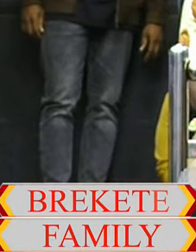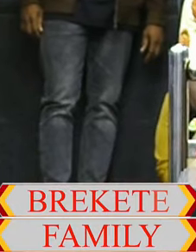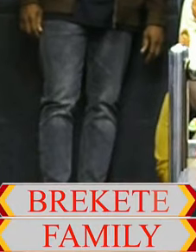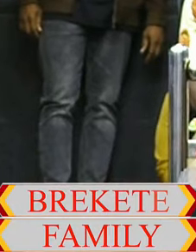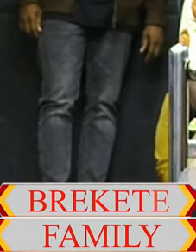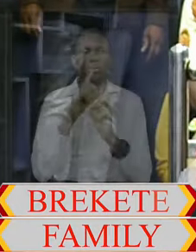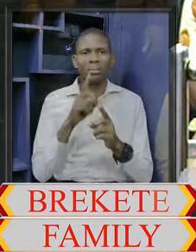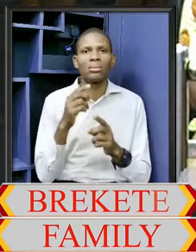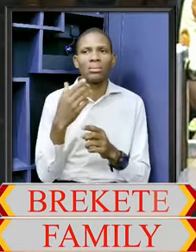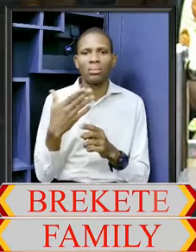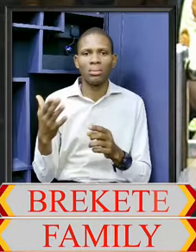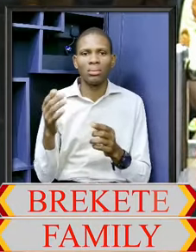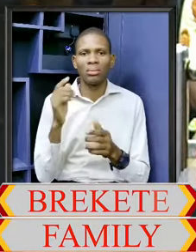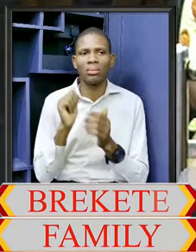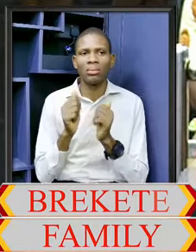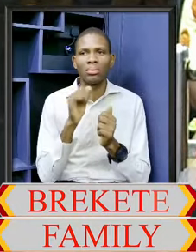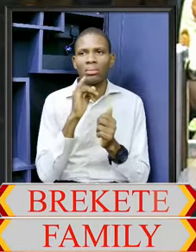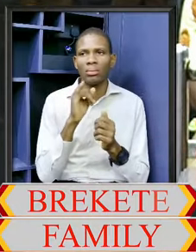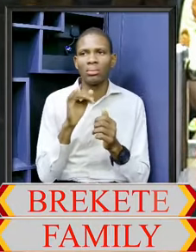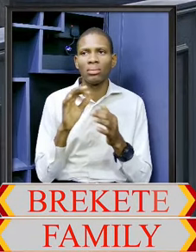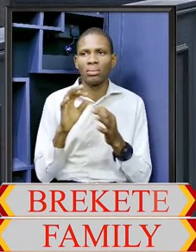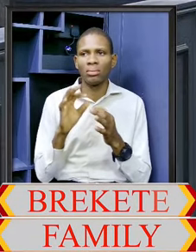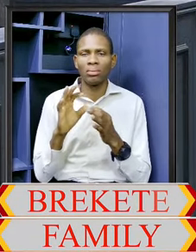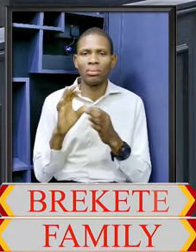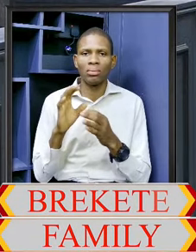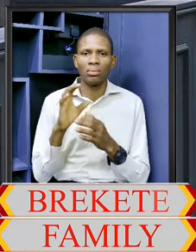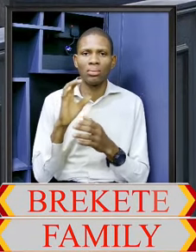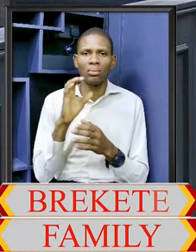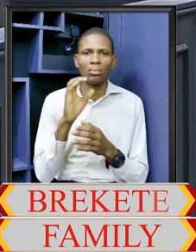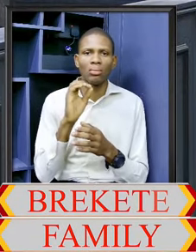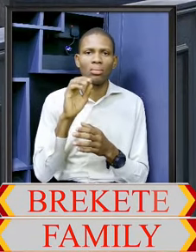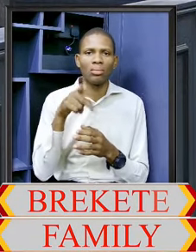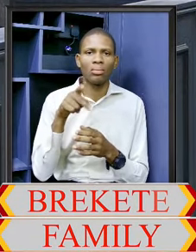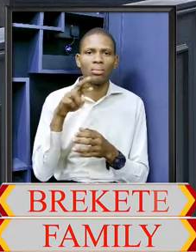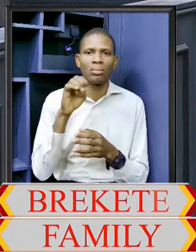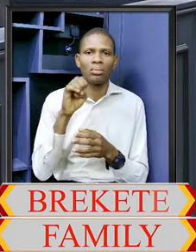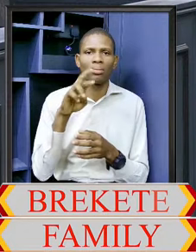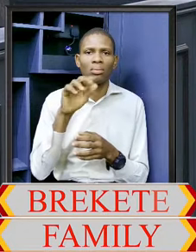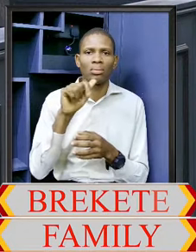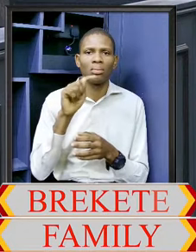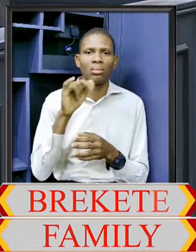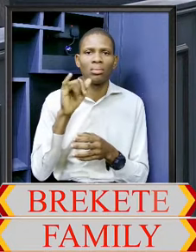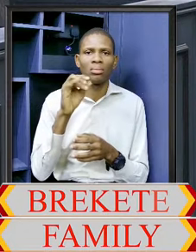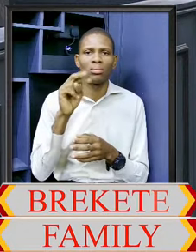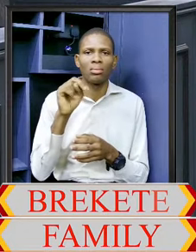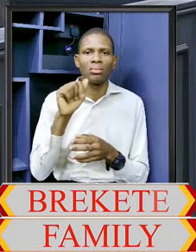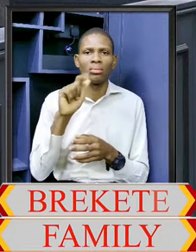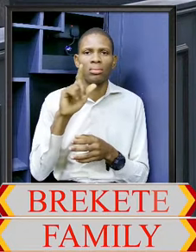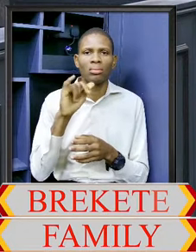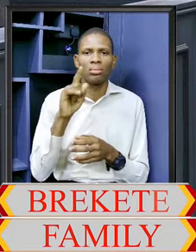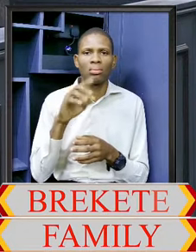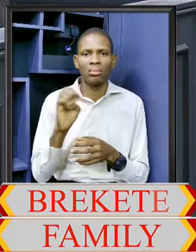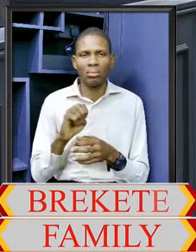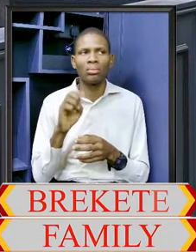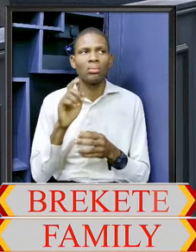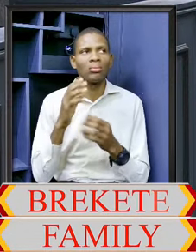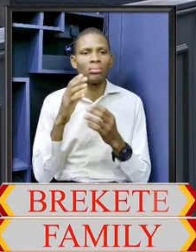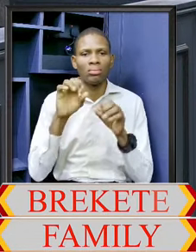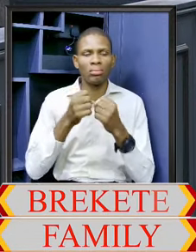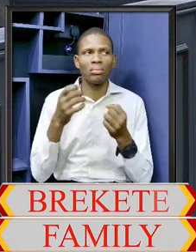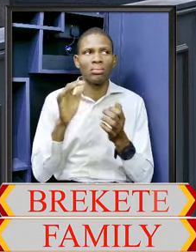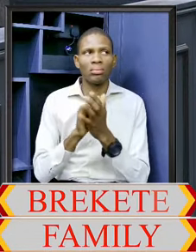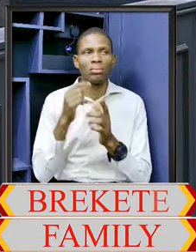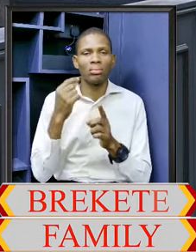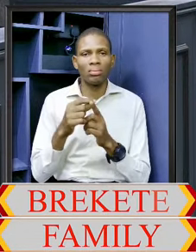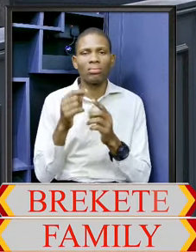like this. We call it operationalize. What it operationalized means, break that word into simple, simple, practical things. Where we say,